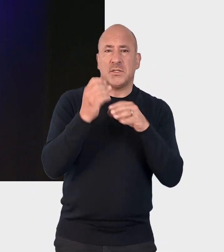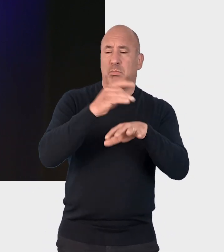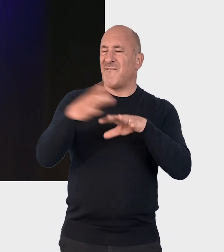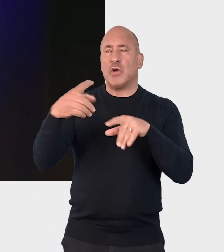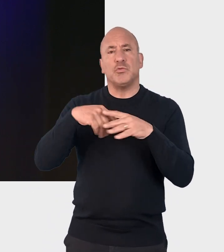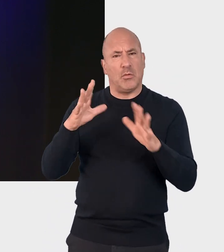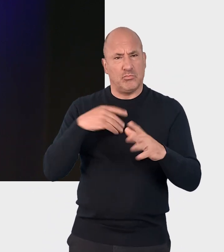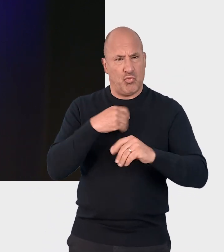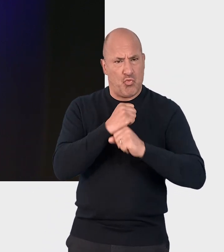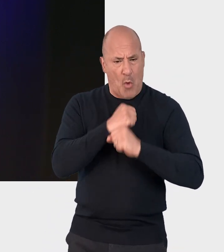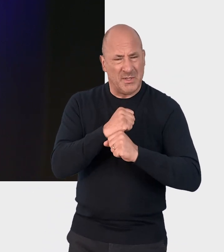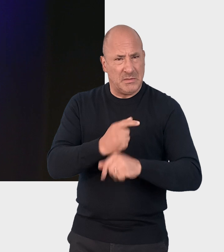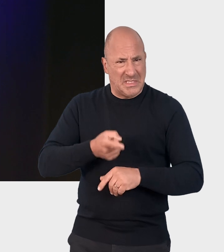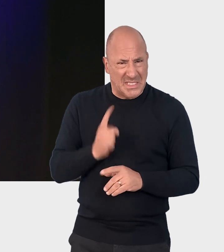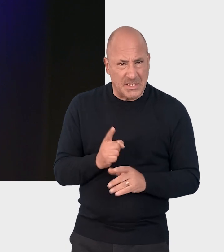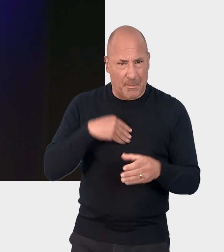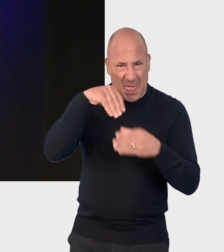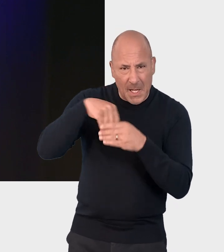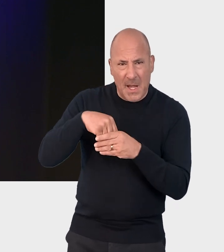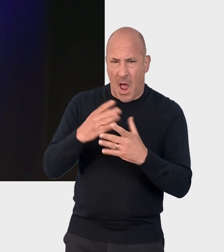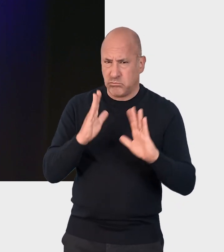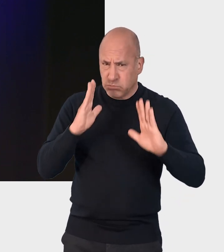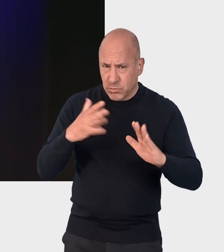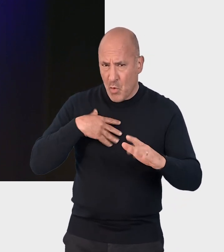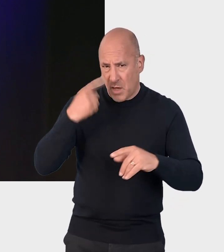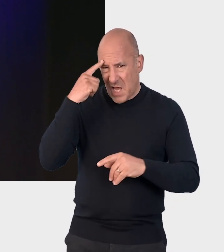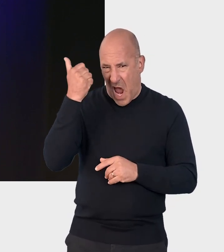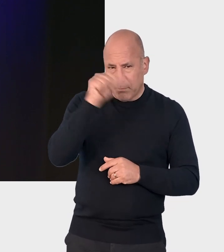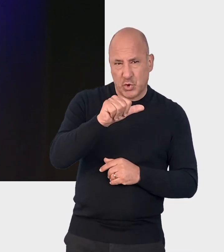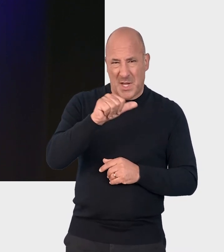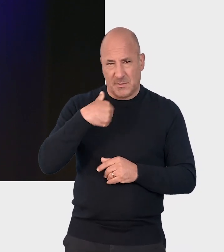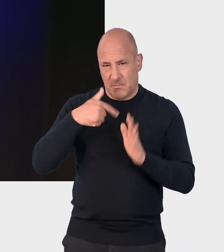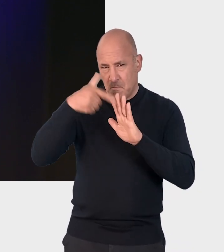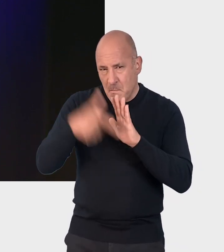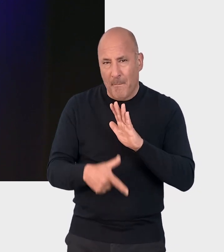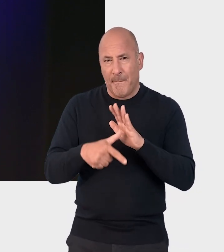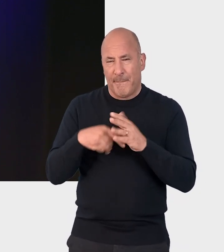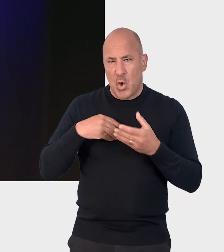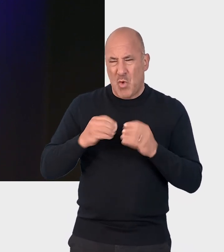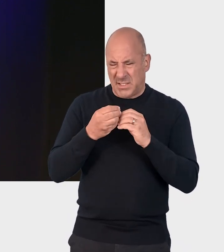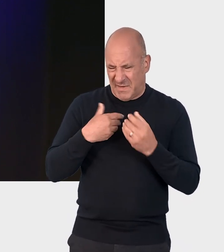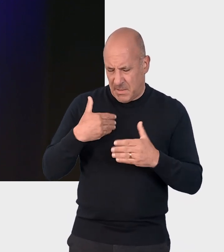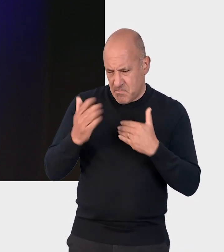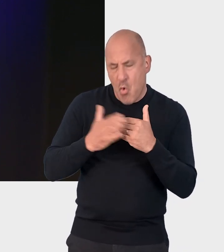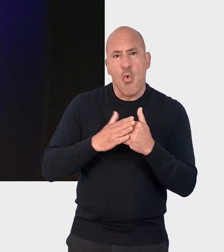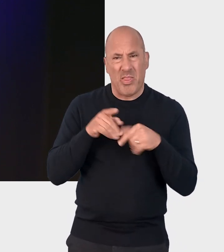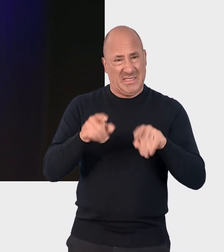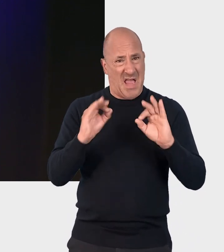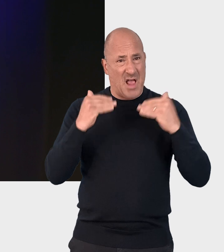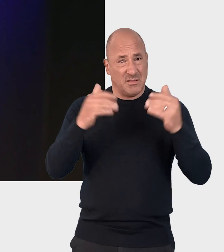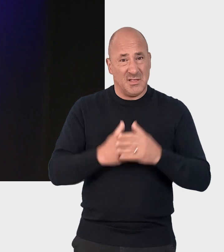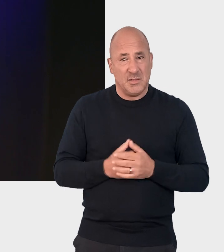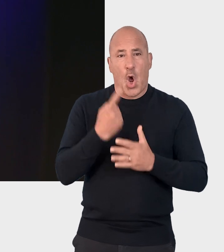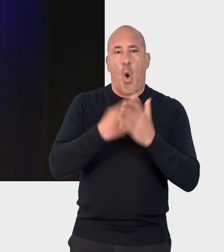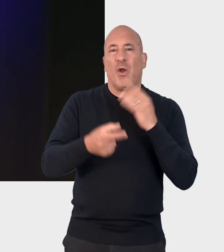and among all creative professionals with the commitment, discipline and dedication to deepen their expertise and cultivate their